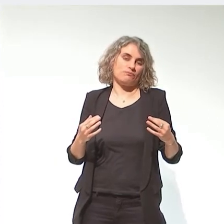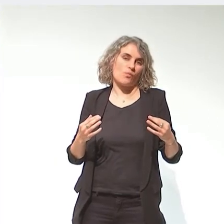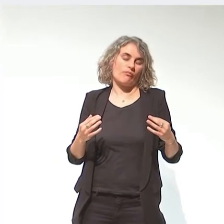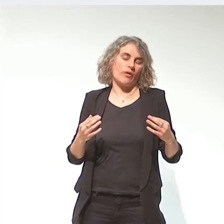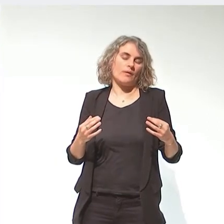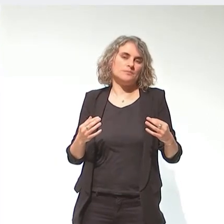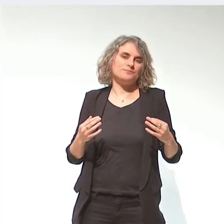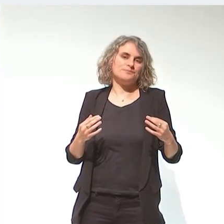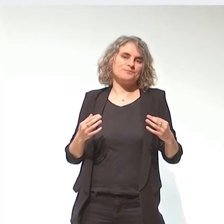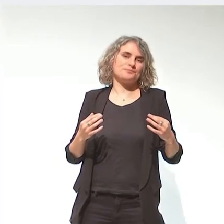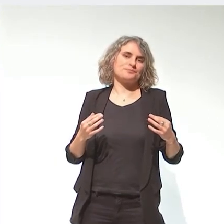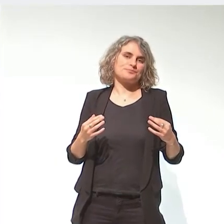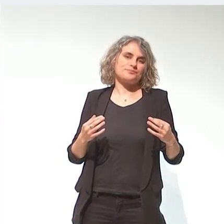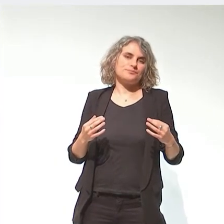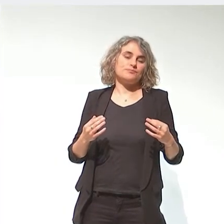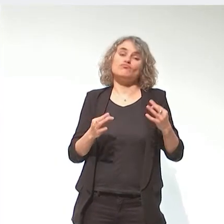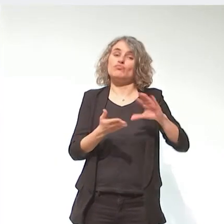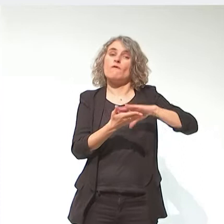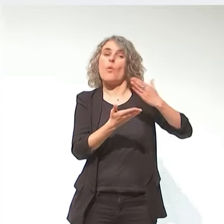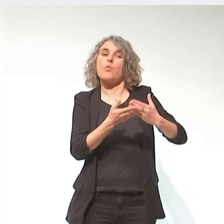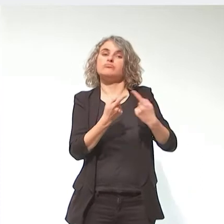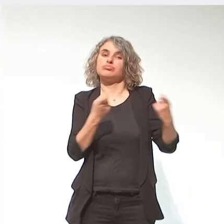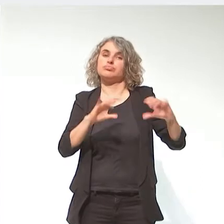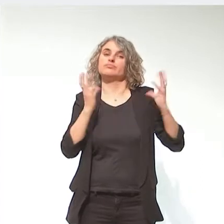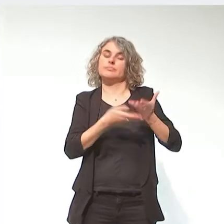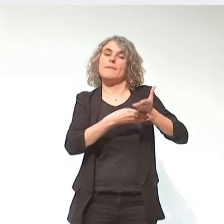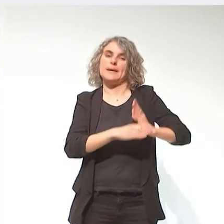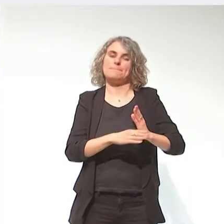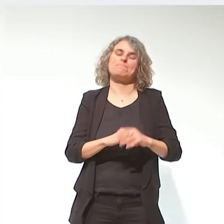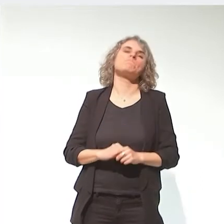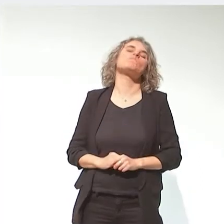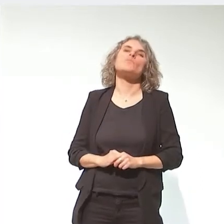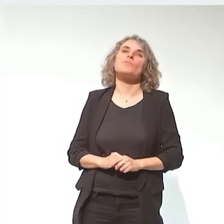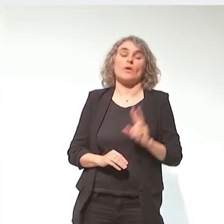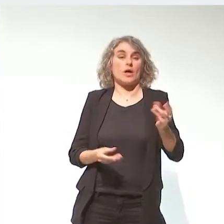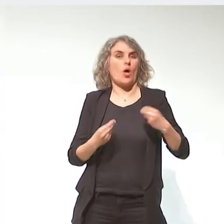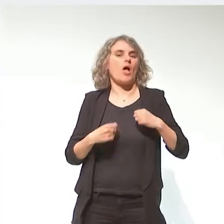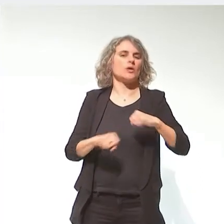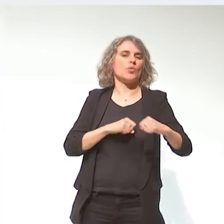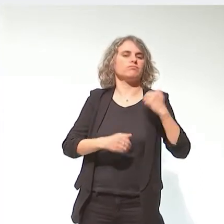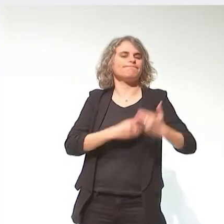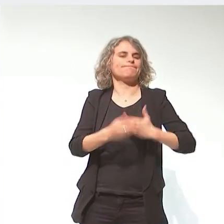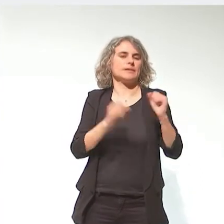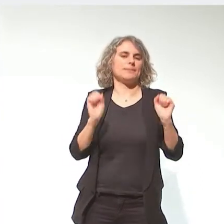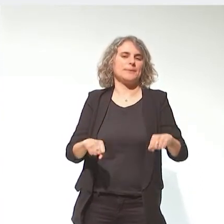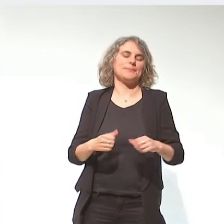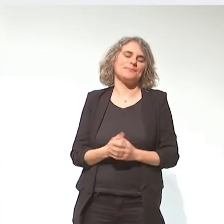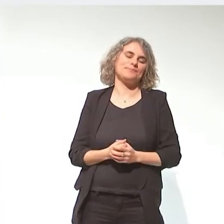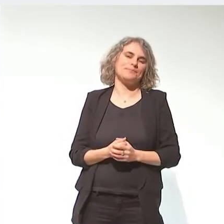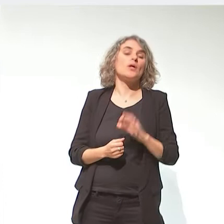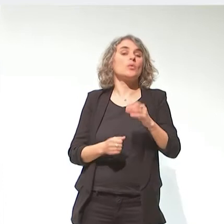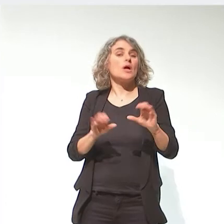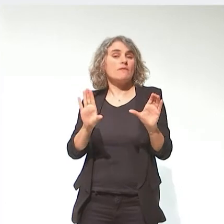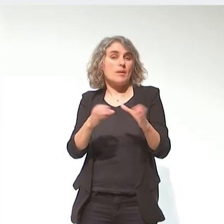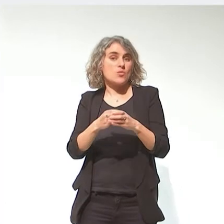is backing up all the implementers. So information is provided. And what